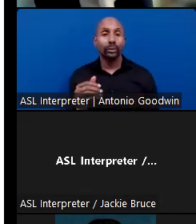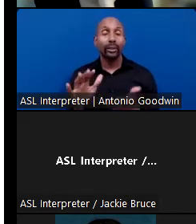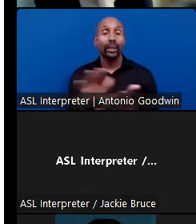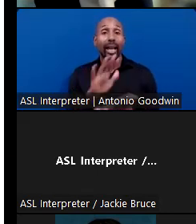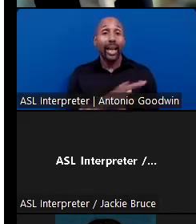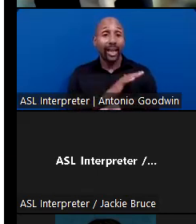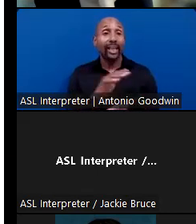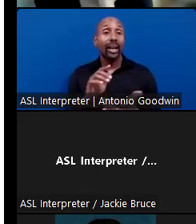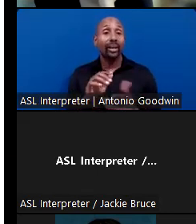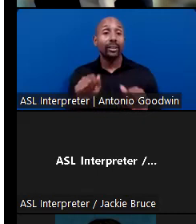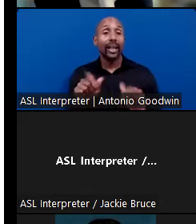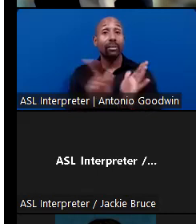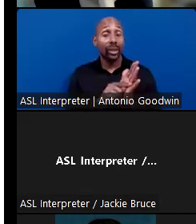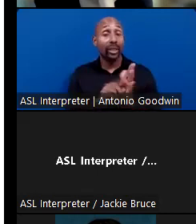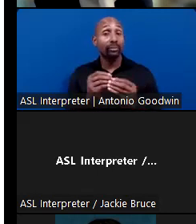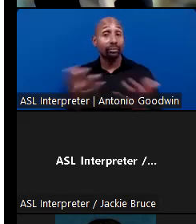the languages that are listed here